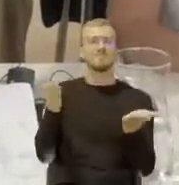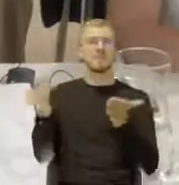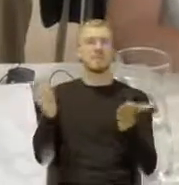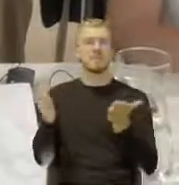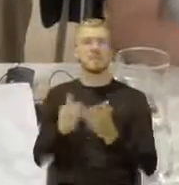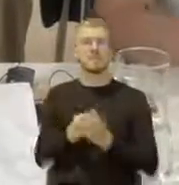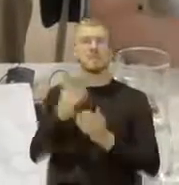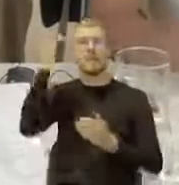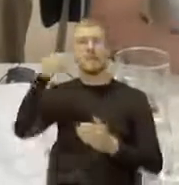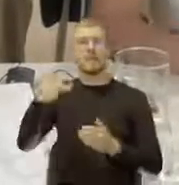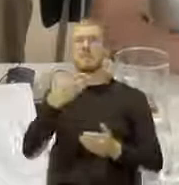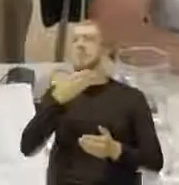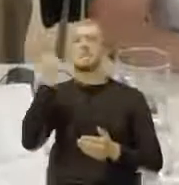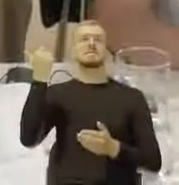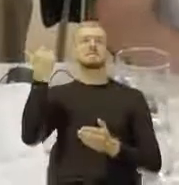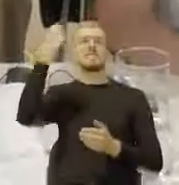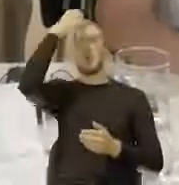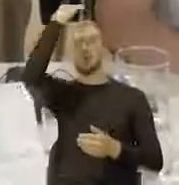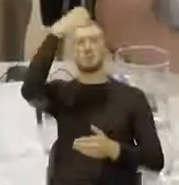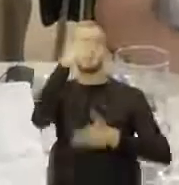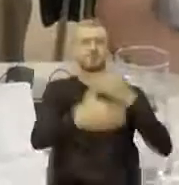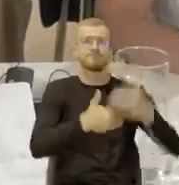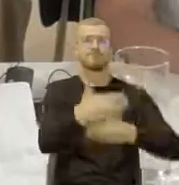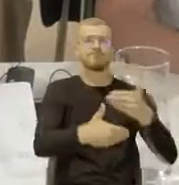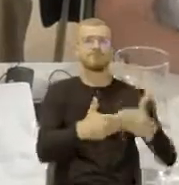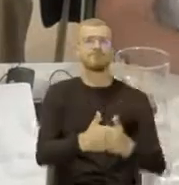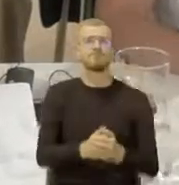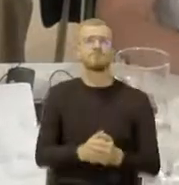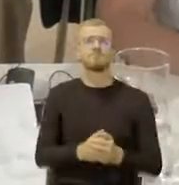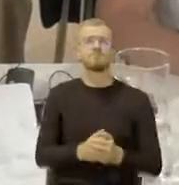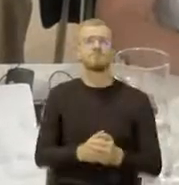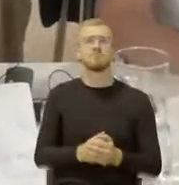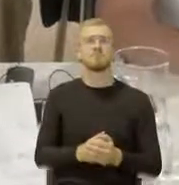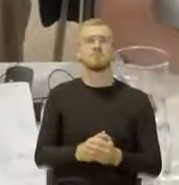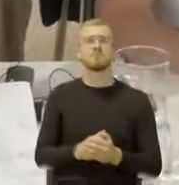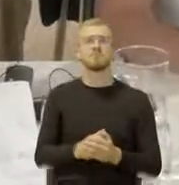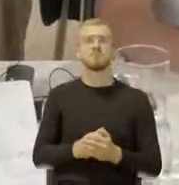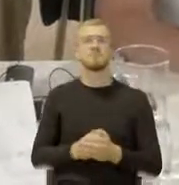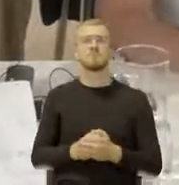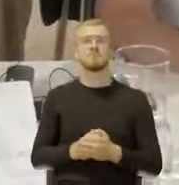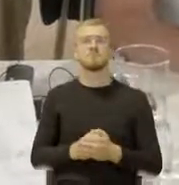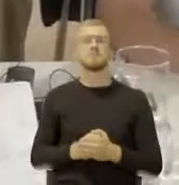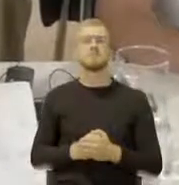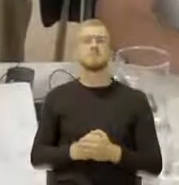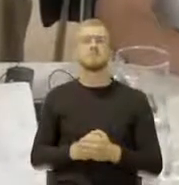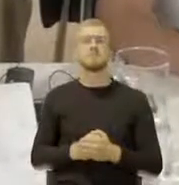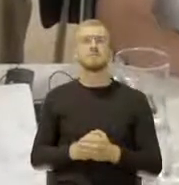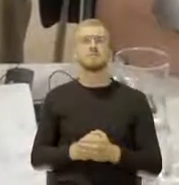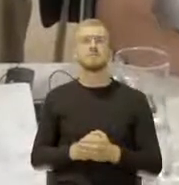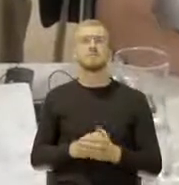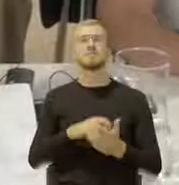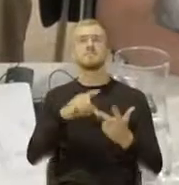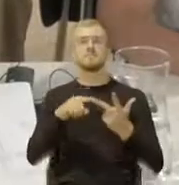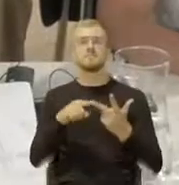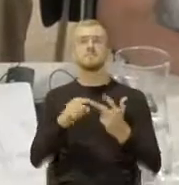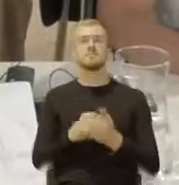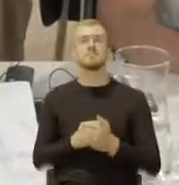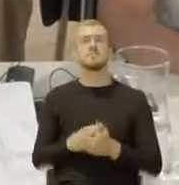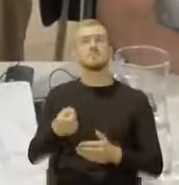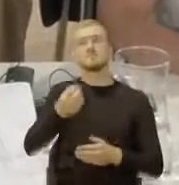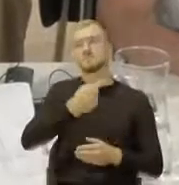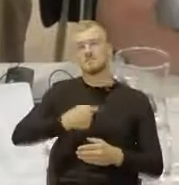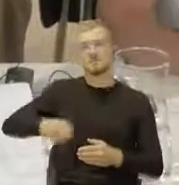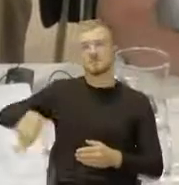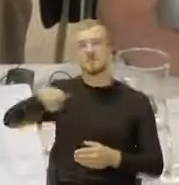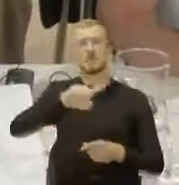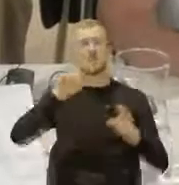more. And last proposal, we as trade unions in public services, we absolutely support the inclusion